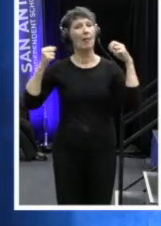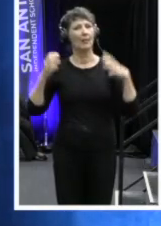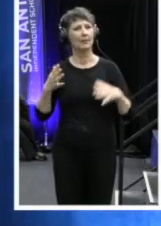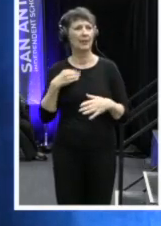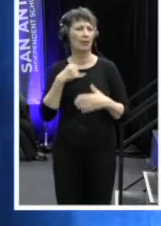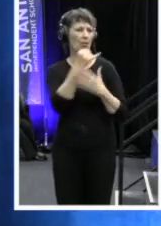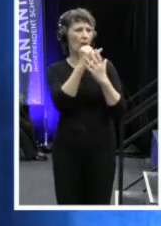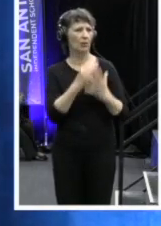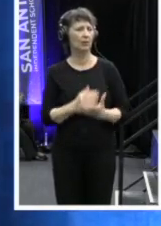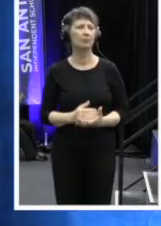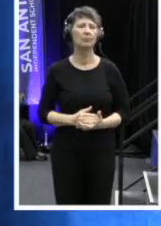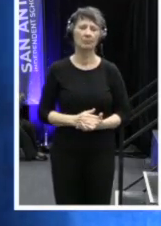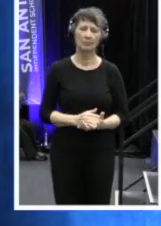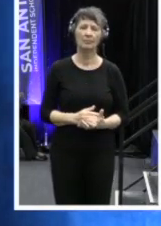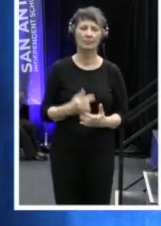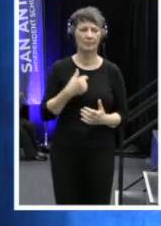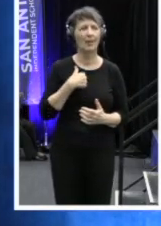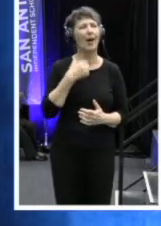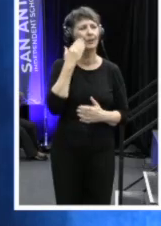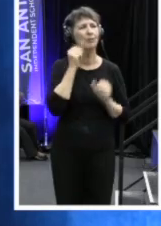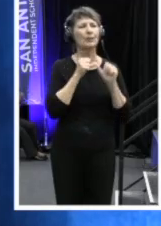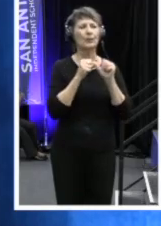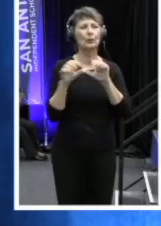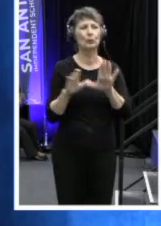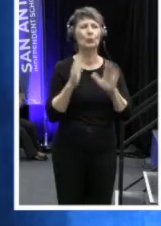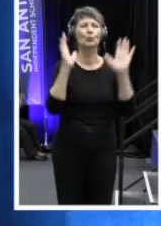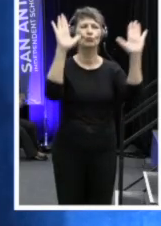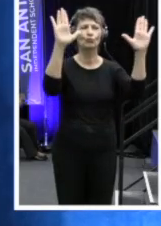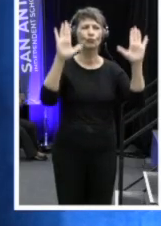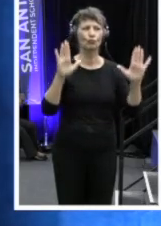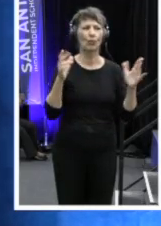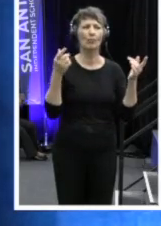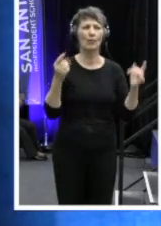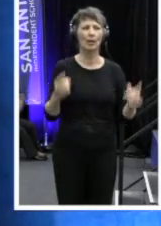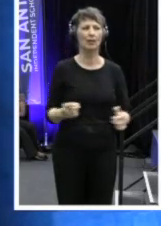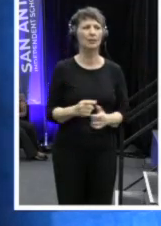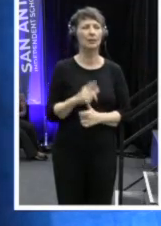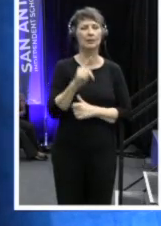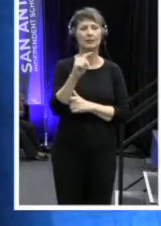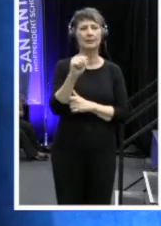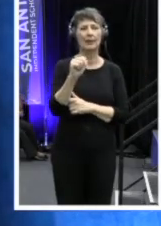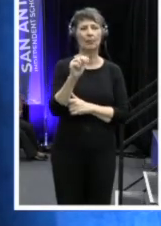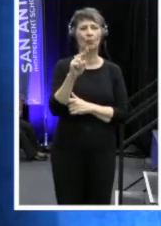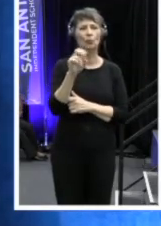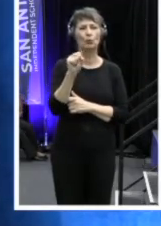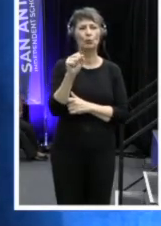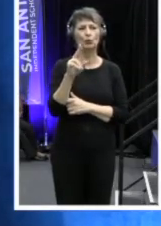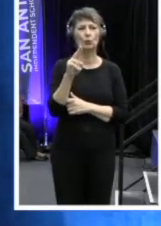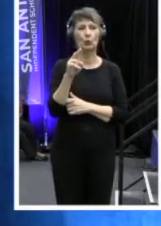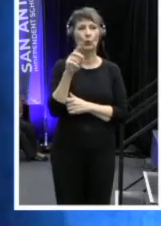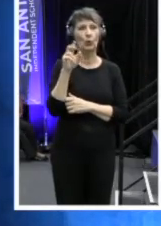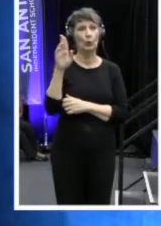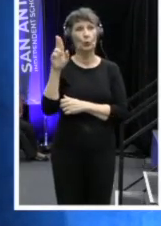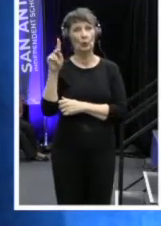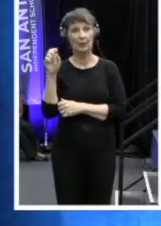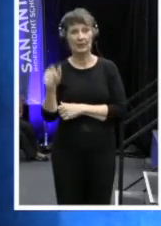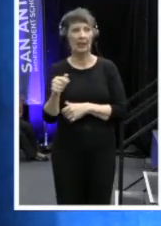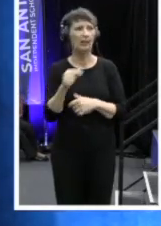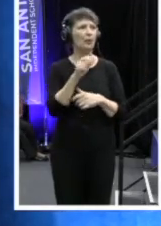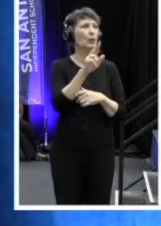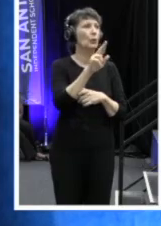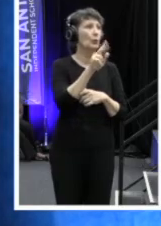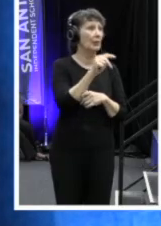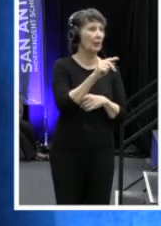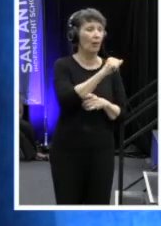artists. I know you will continue to do great things. Tamusa, UTSA, U of Chicago,